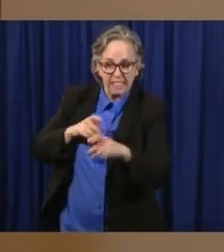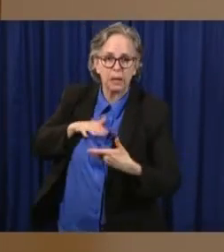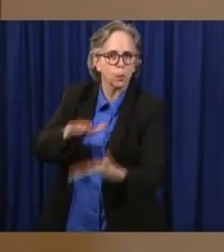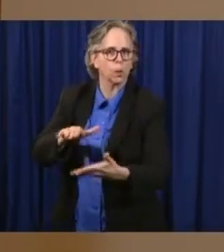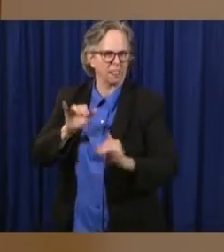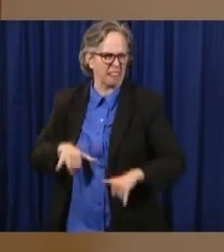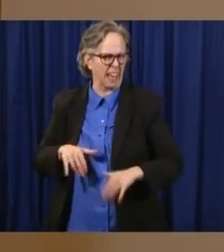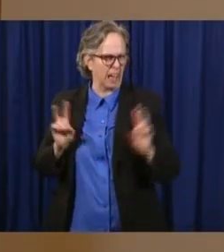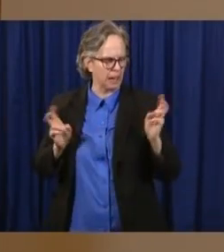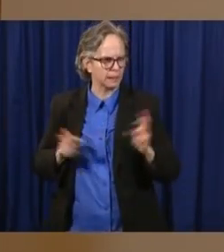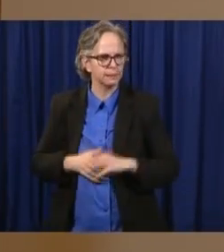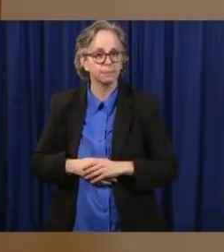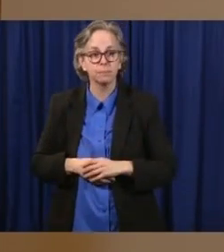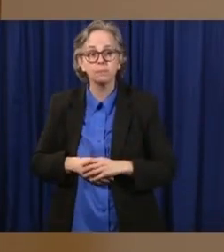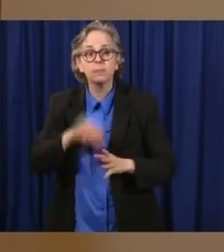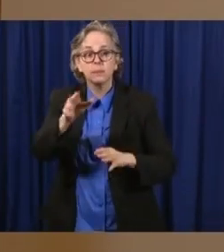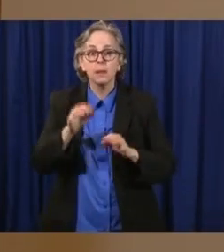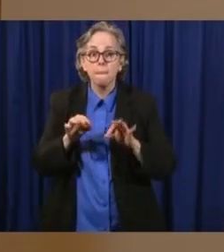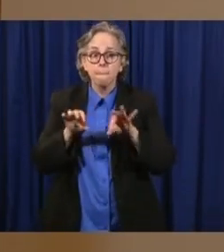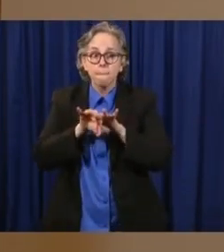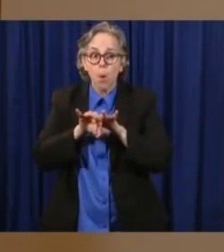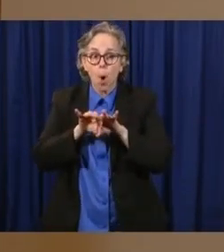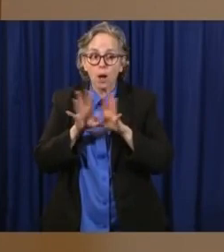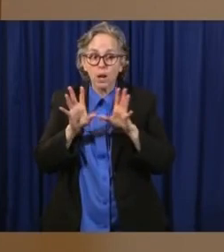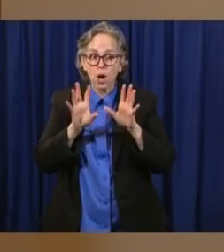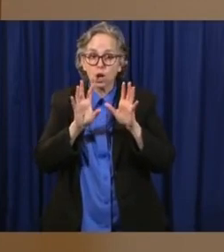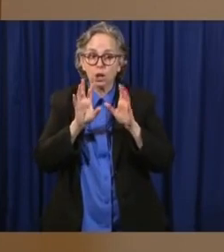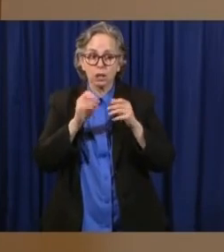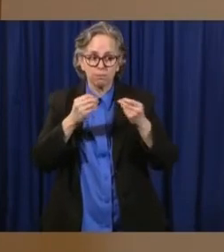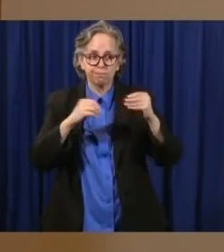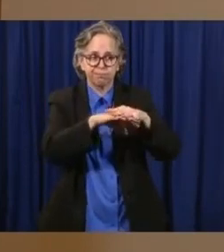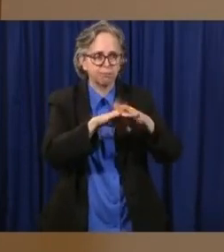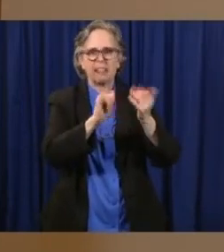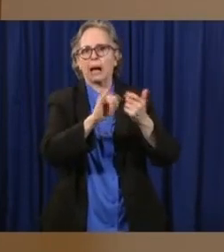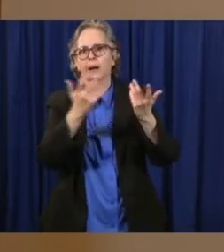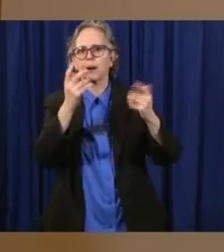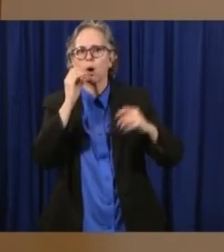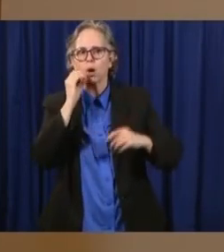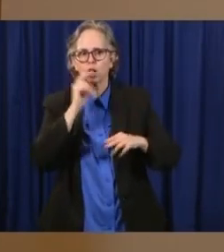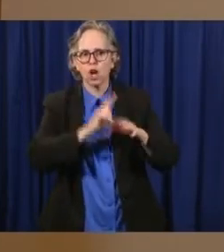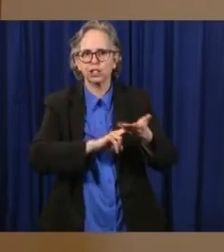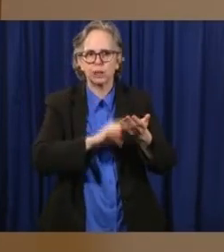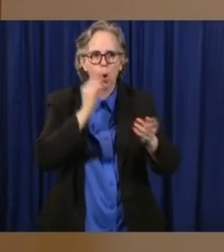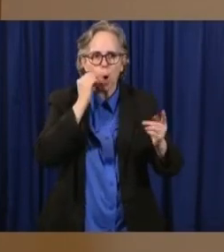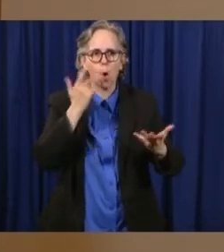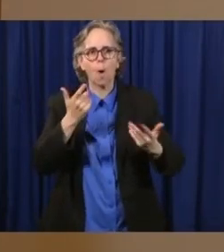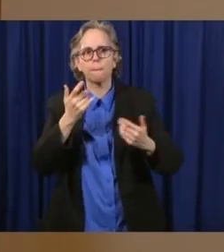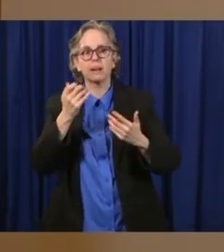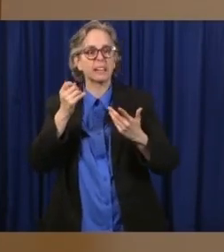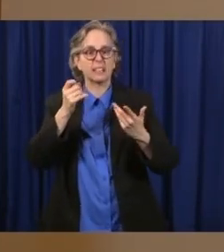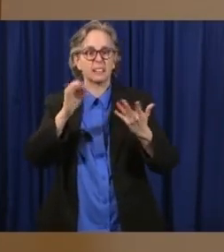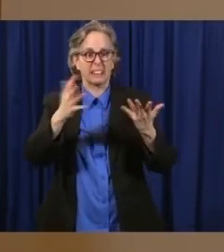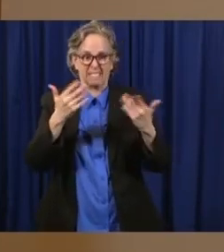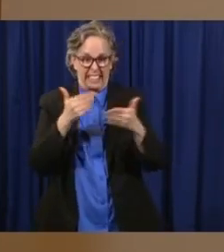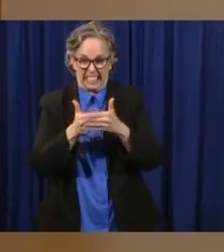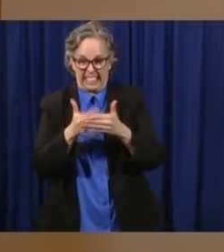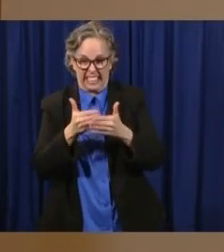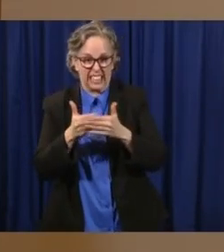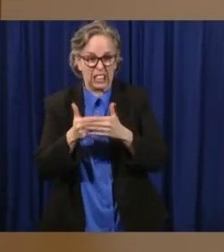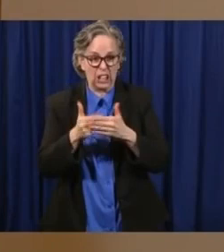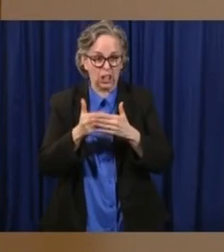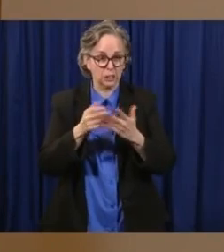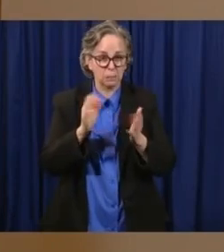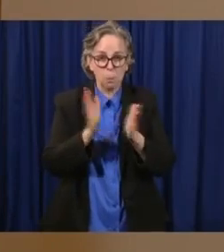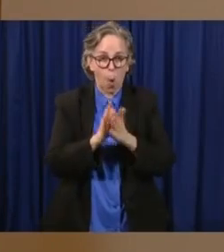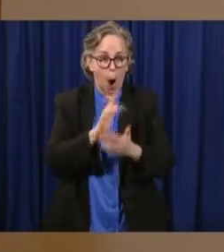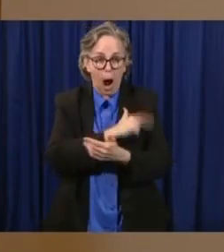Acton and Salem Hospital, they quickly, at small local hospitals, they quickly exceed that capacity. What we